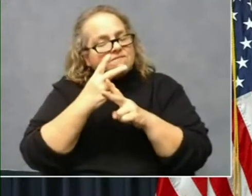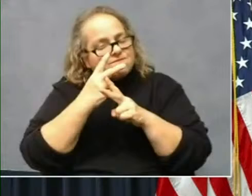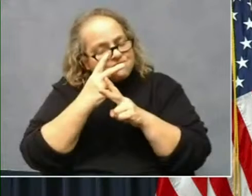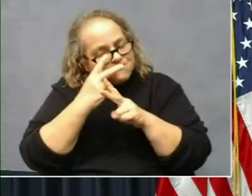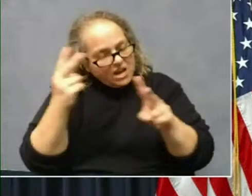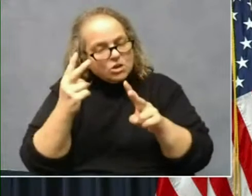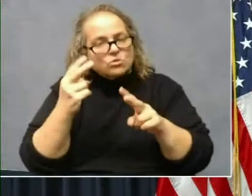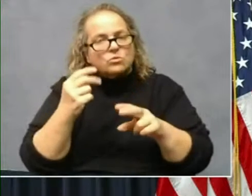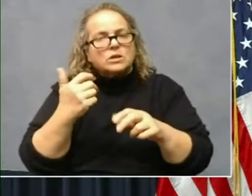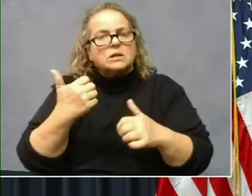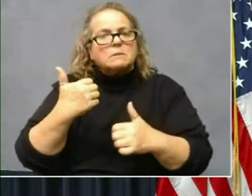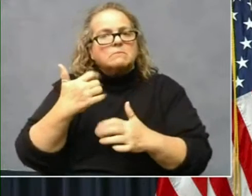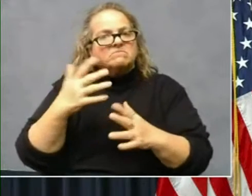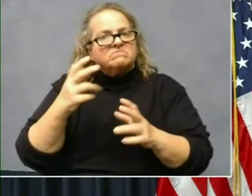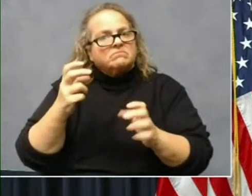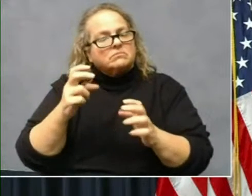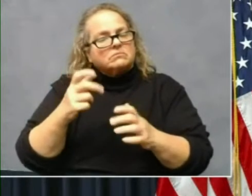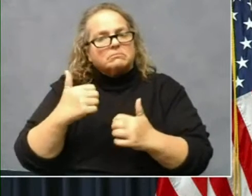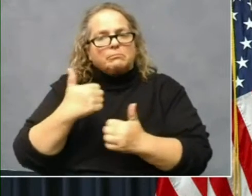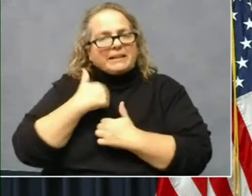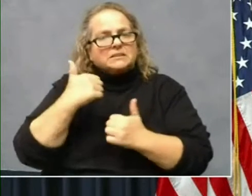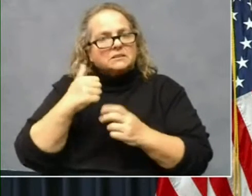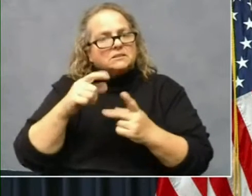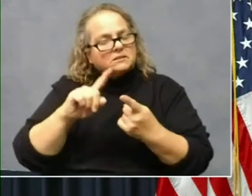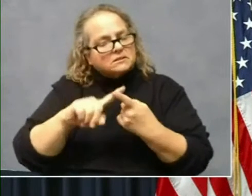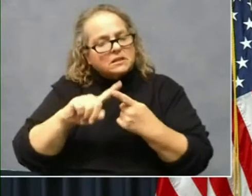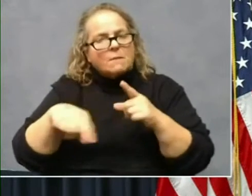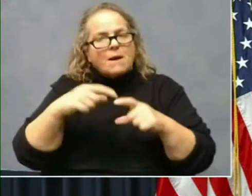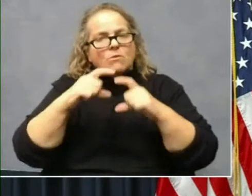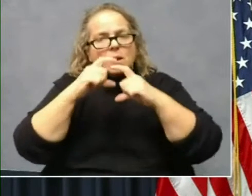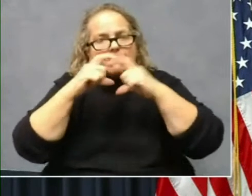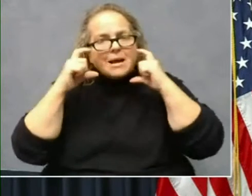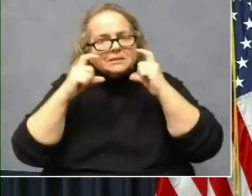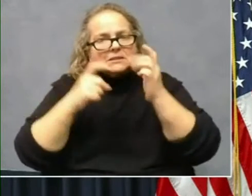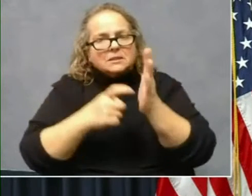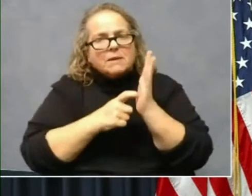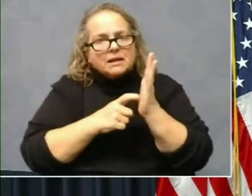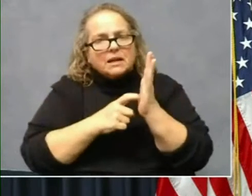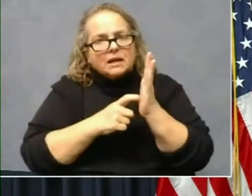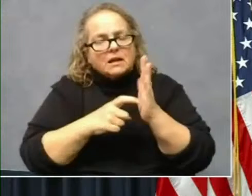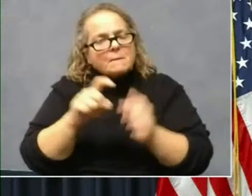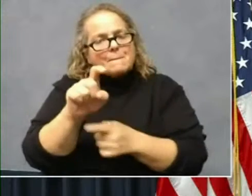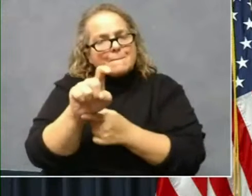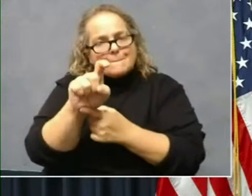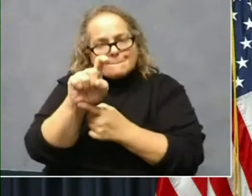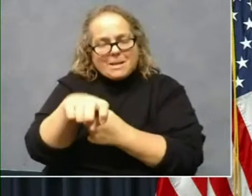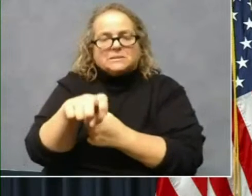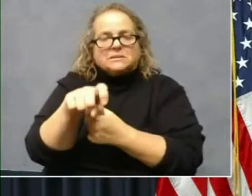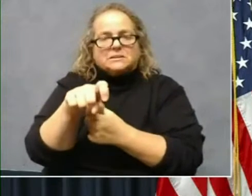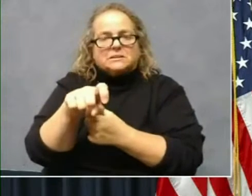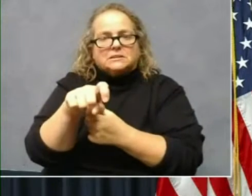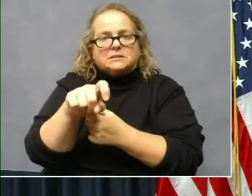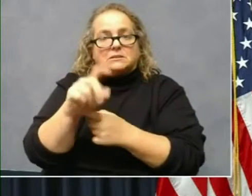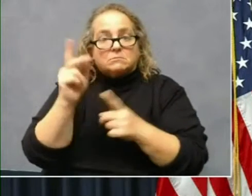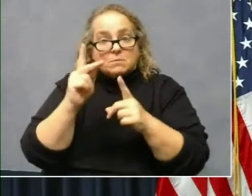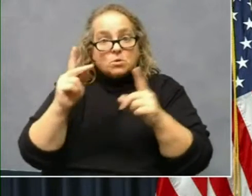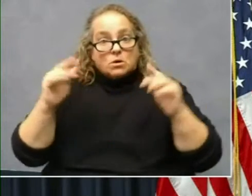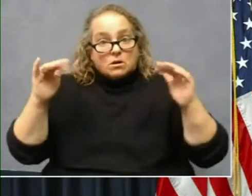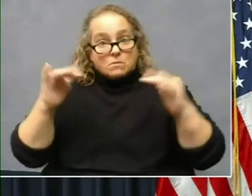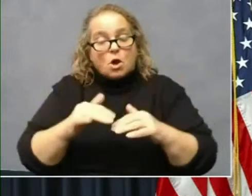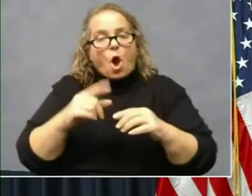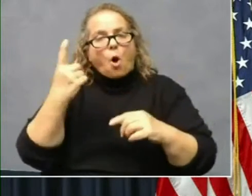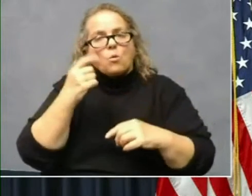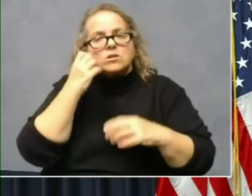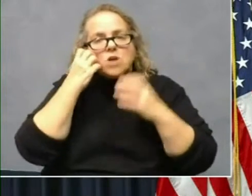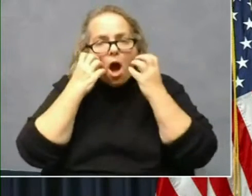mandate. You know, it's a place where people come together and take off their masks is exactly where COVID wants to